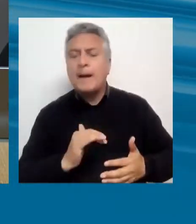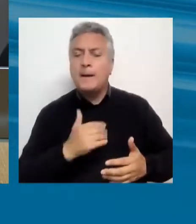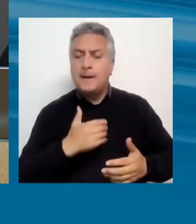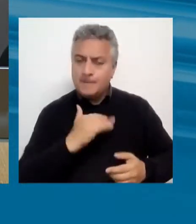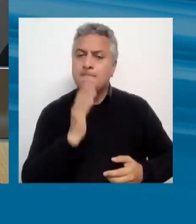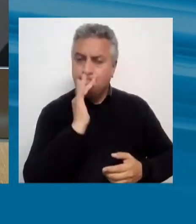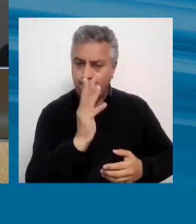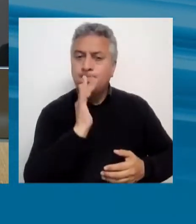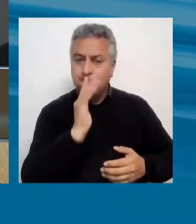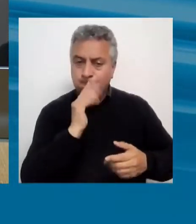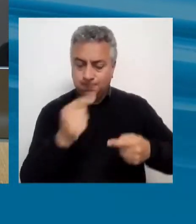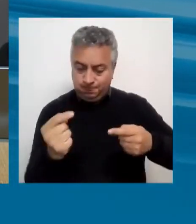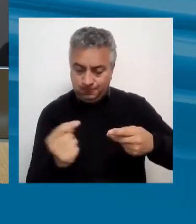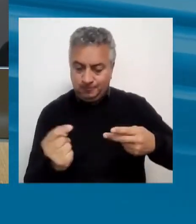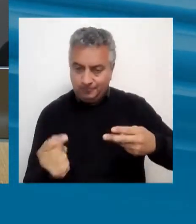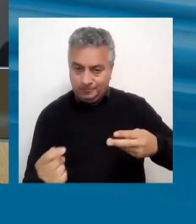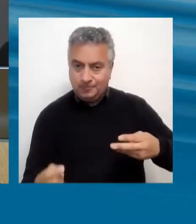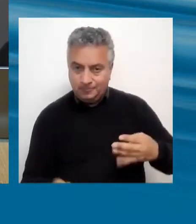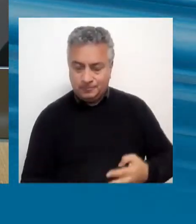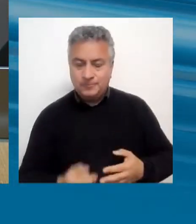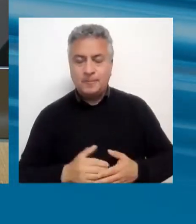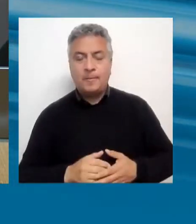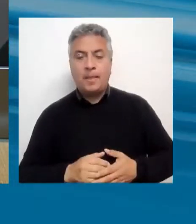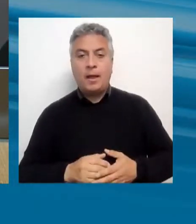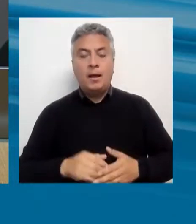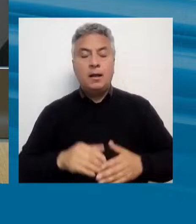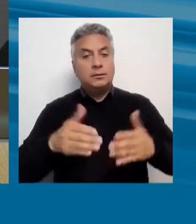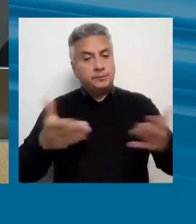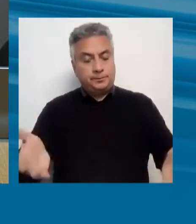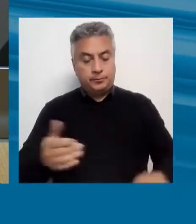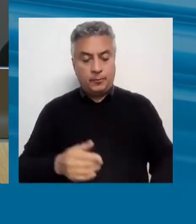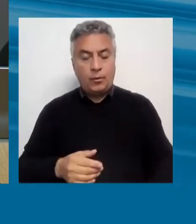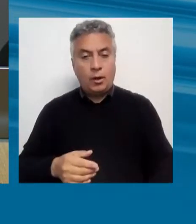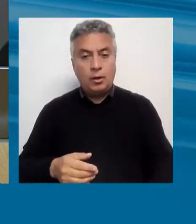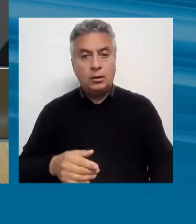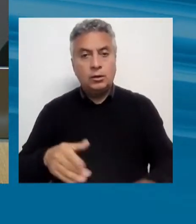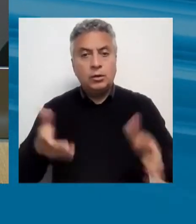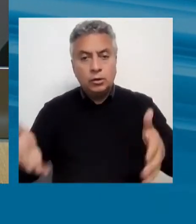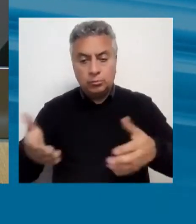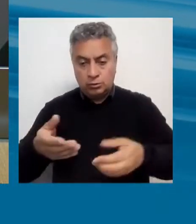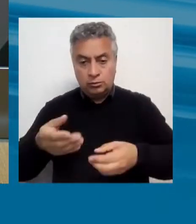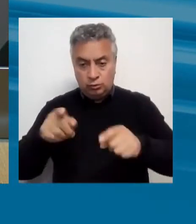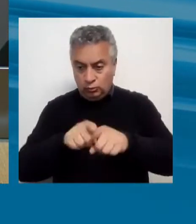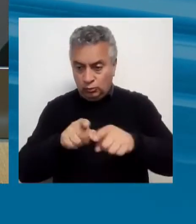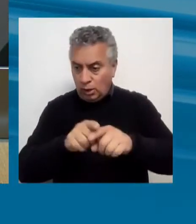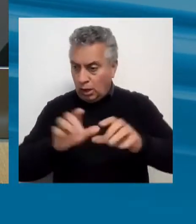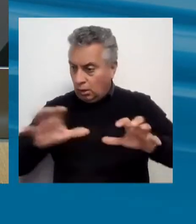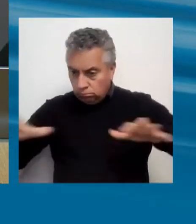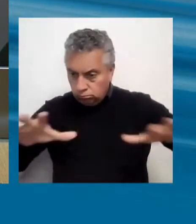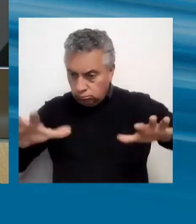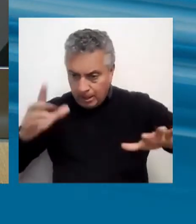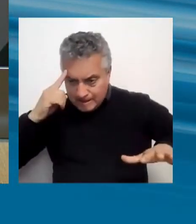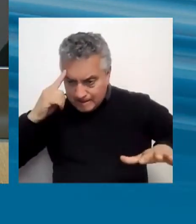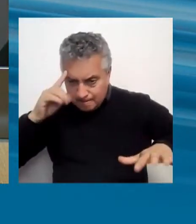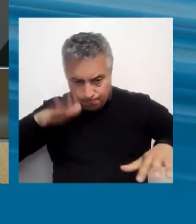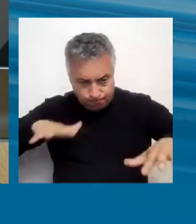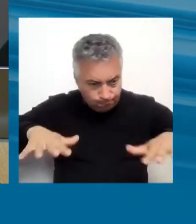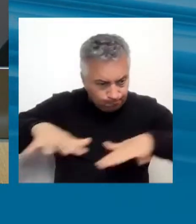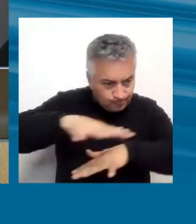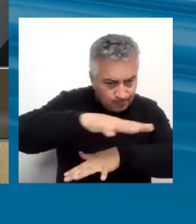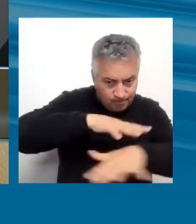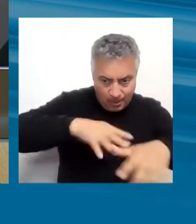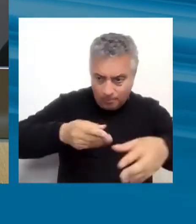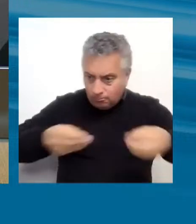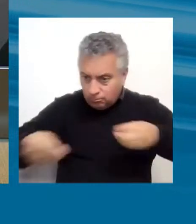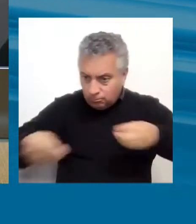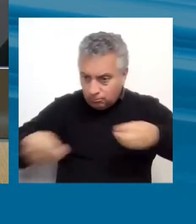relates to how we've gone about trying to redistribute resources, we've done so in relation to land. As part of the